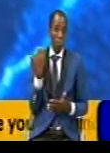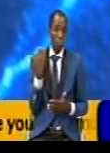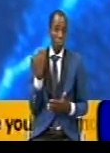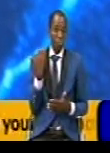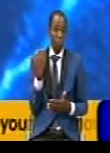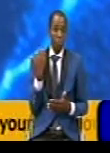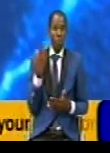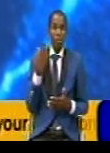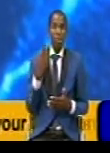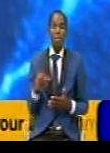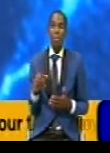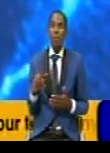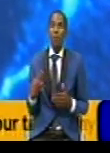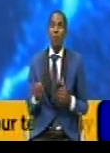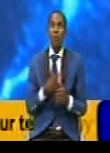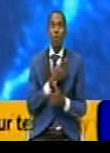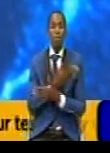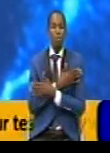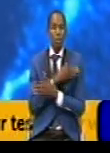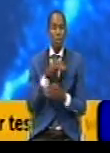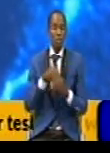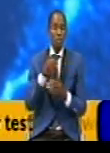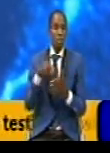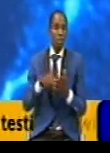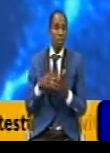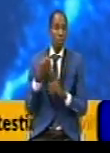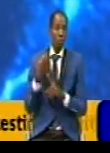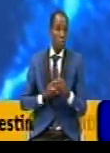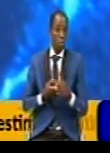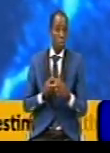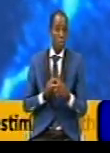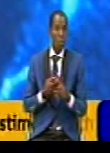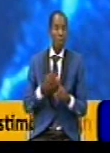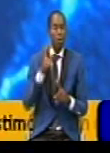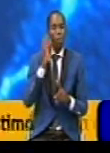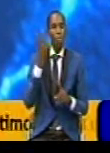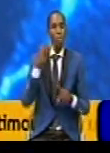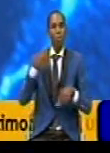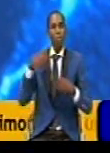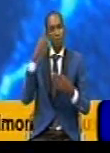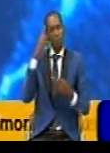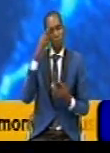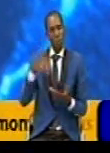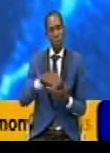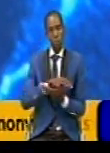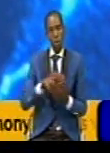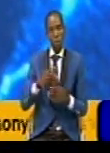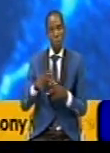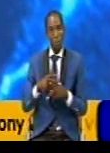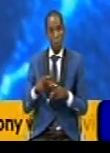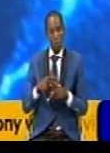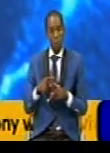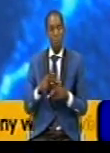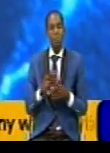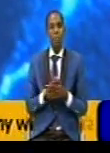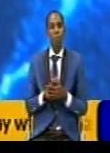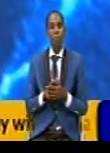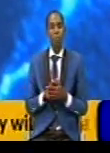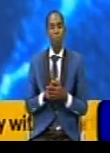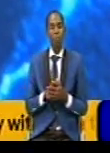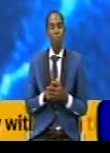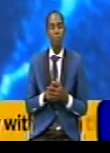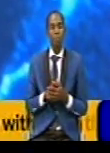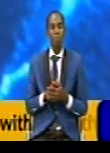That's about 3 weeks now. The first Sunday of this very month, I was going for a